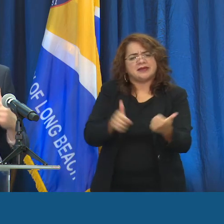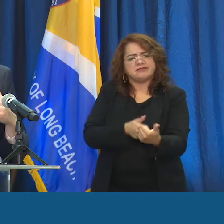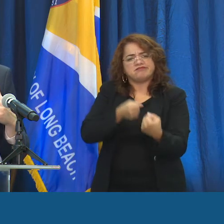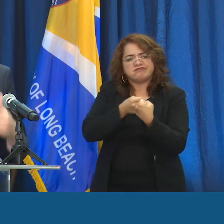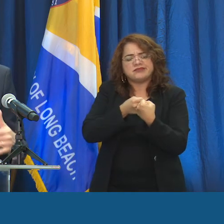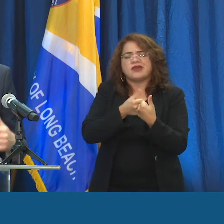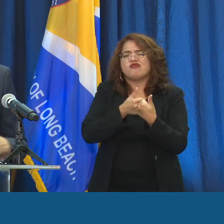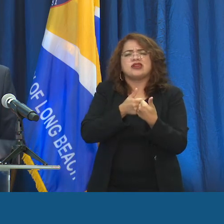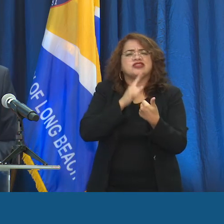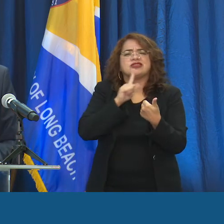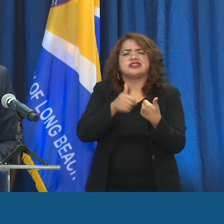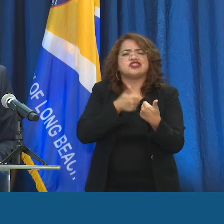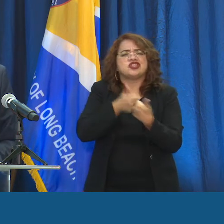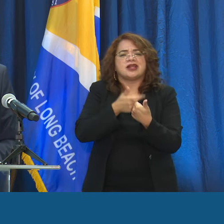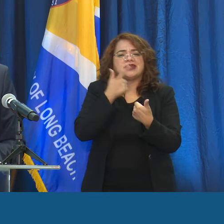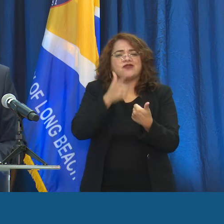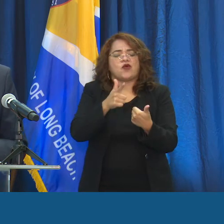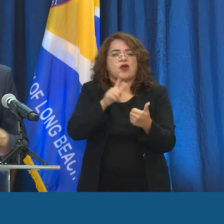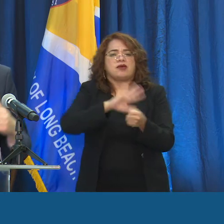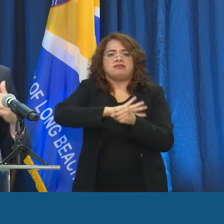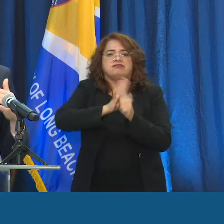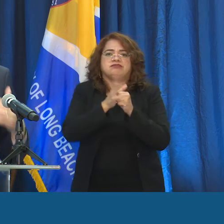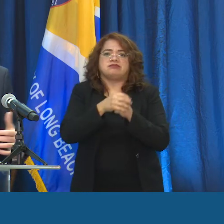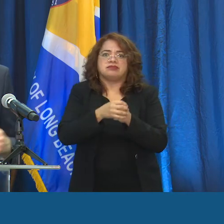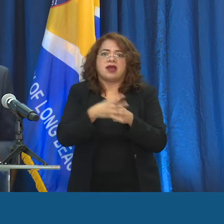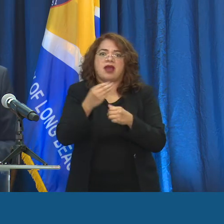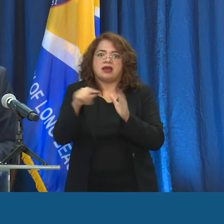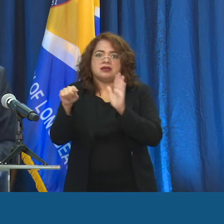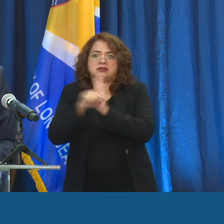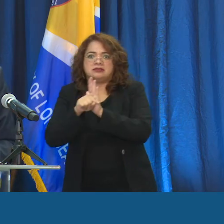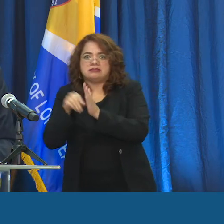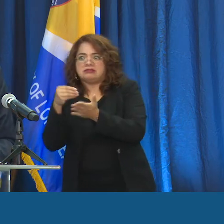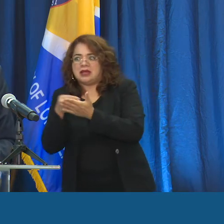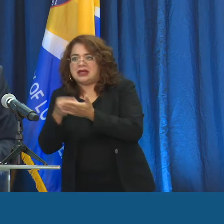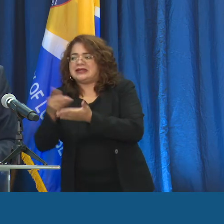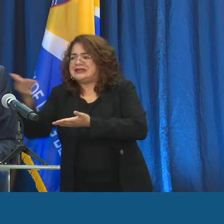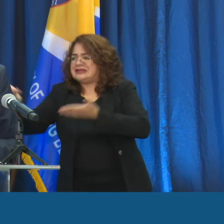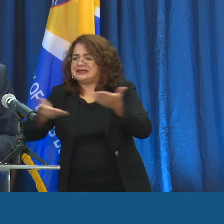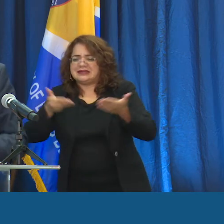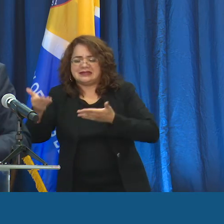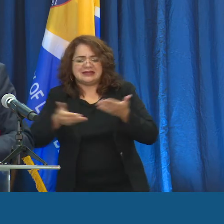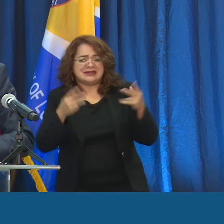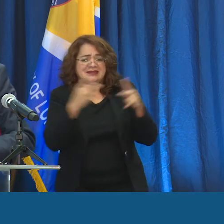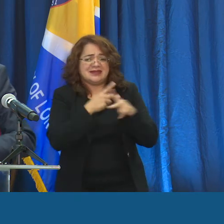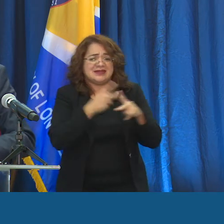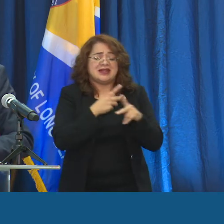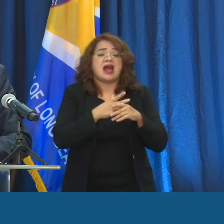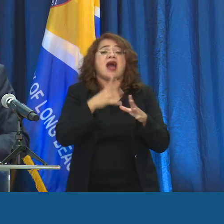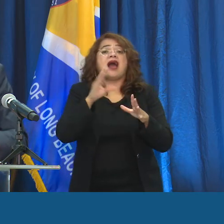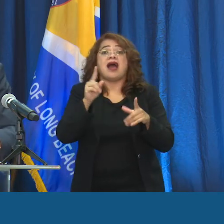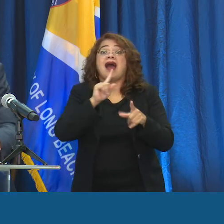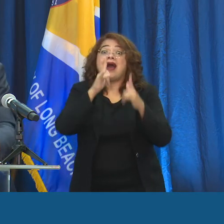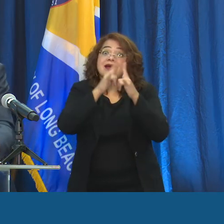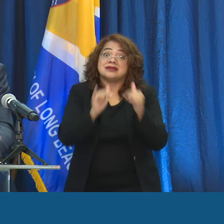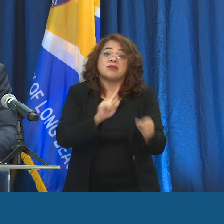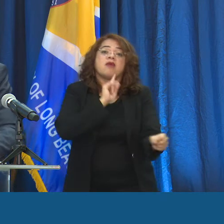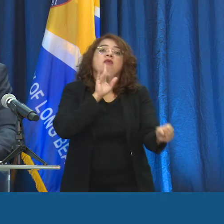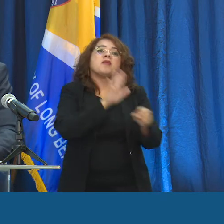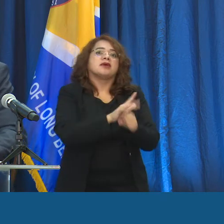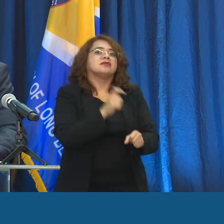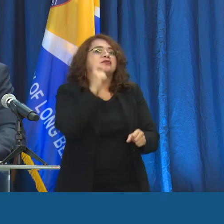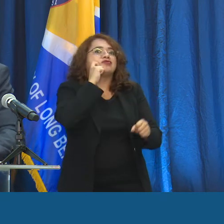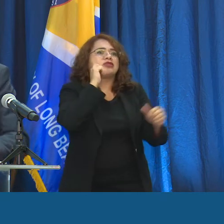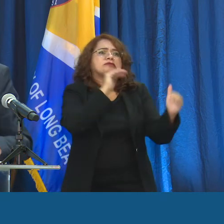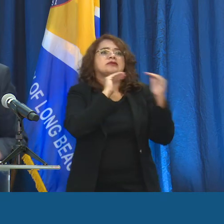head-on, for addressing our major budget shortfall, and for recognition and action on racial equality, and we're committed to providing all the